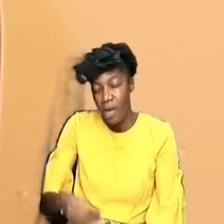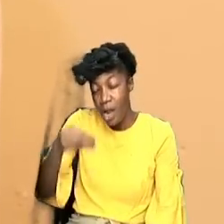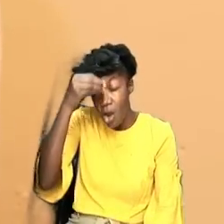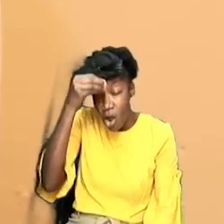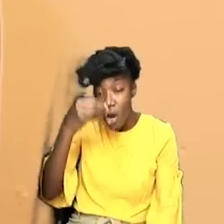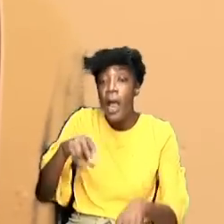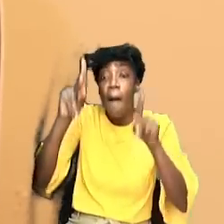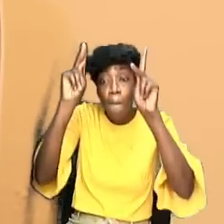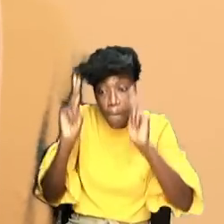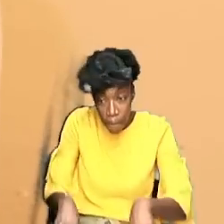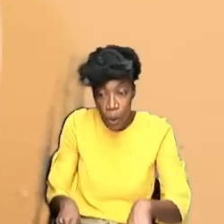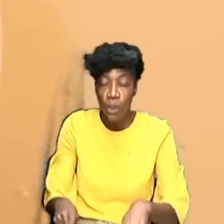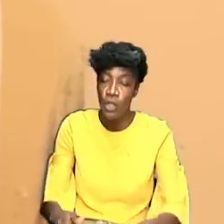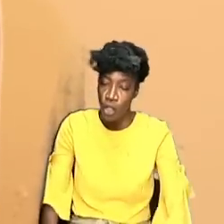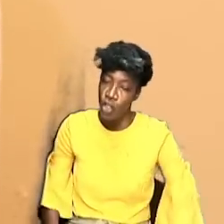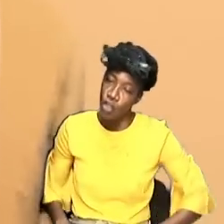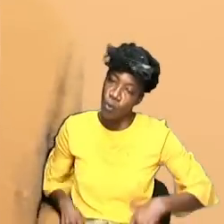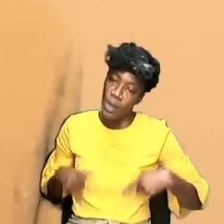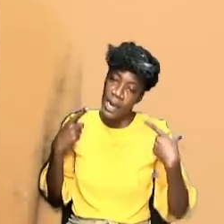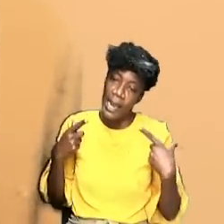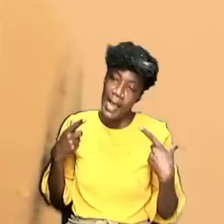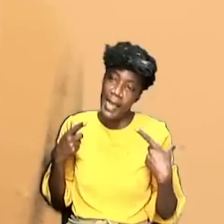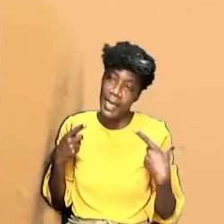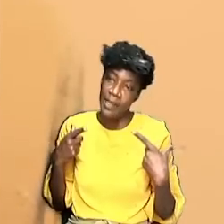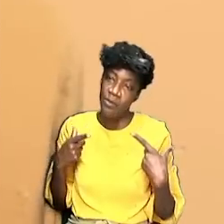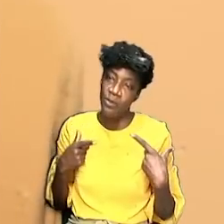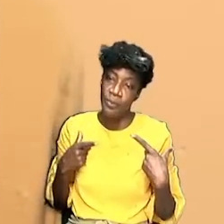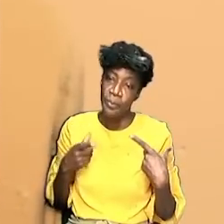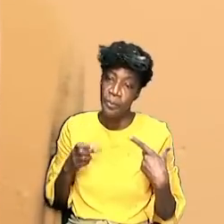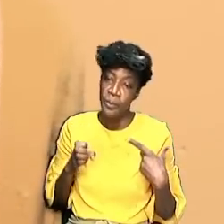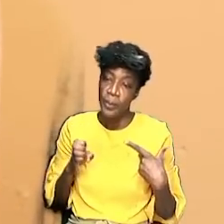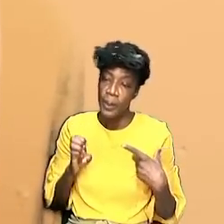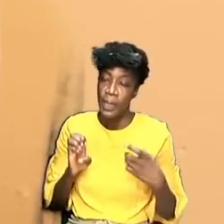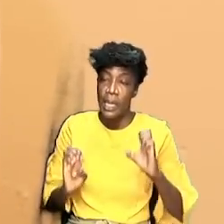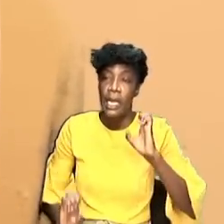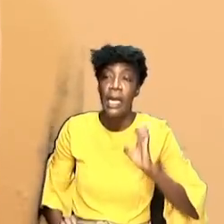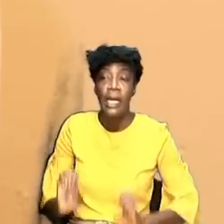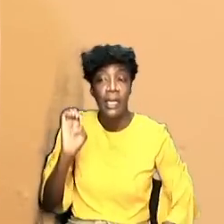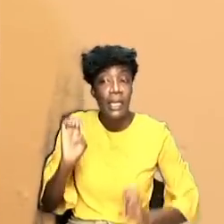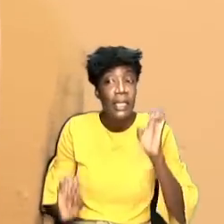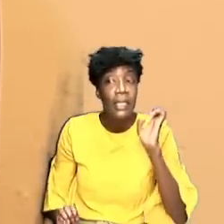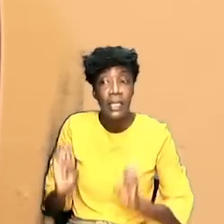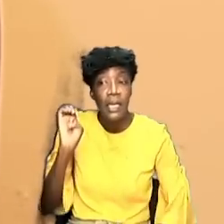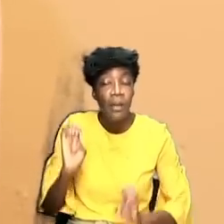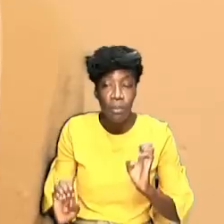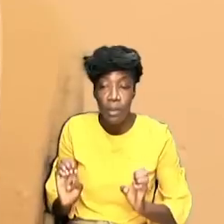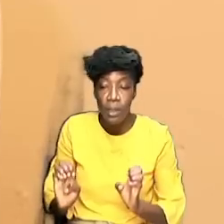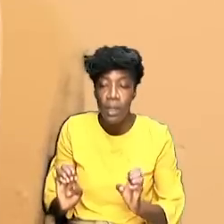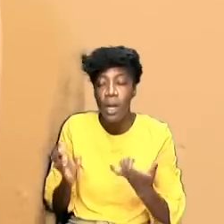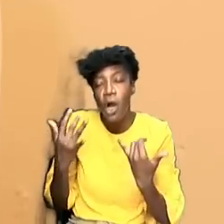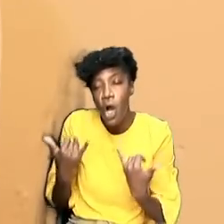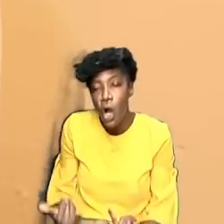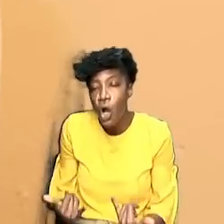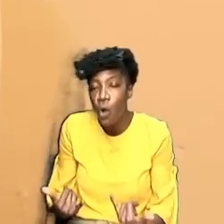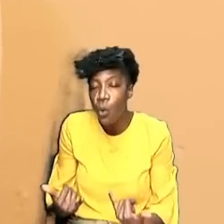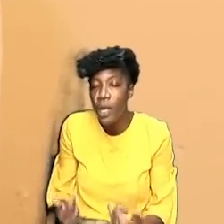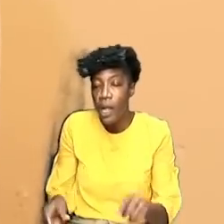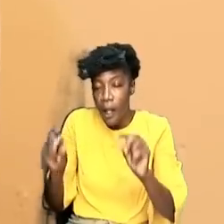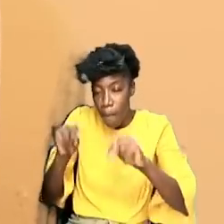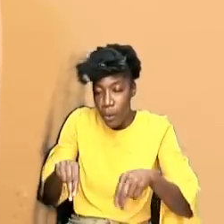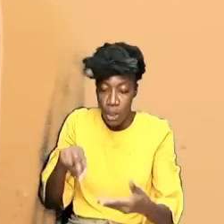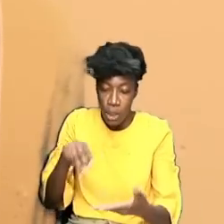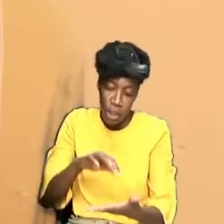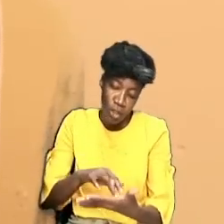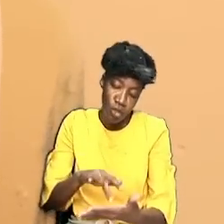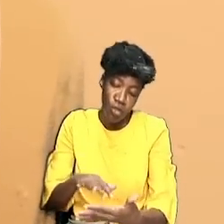it to our lives. You know, James gave the practical example, amen, in his epistle of how we should apply scriptures. The